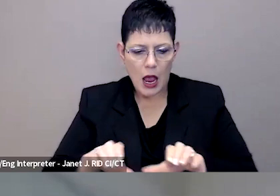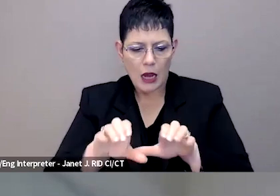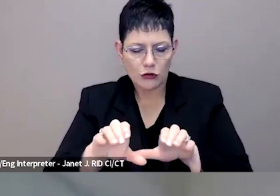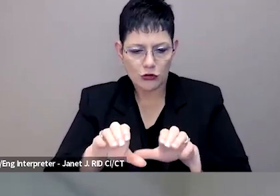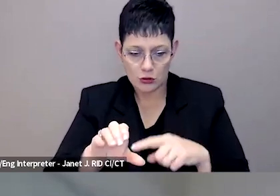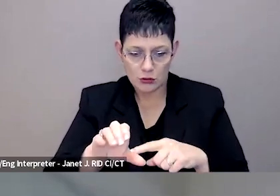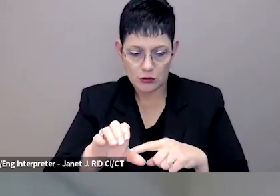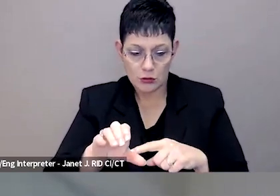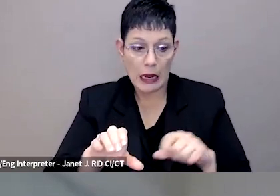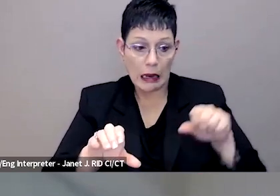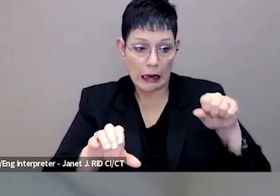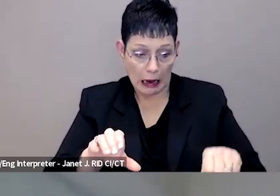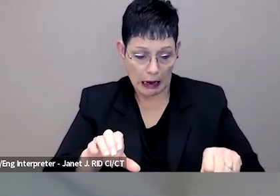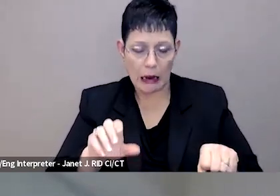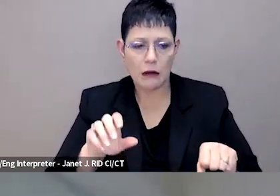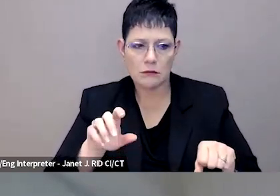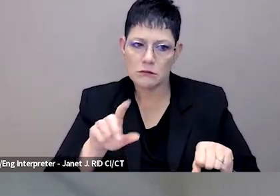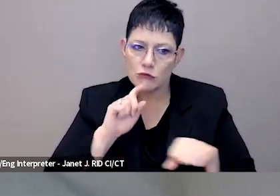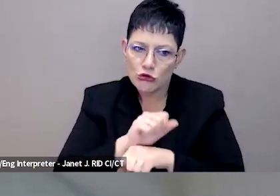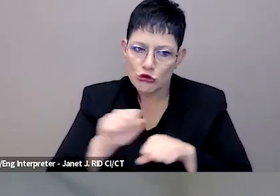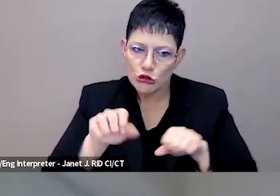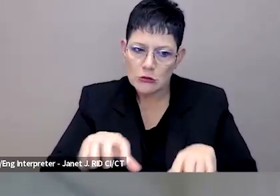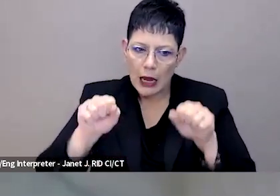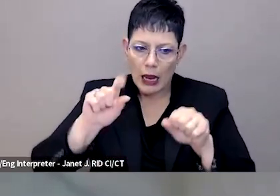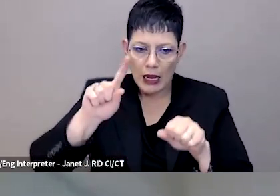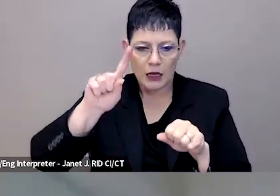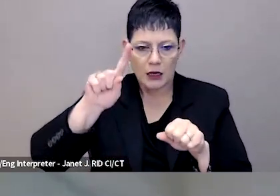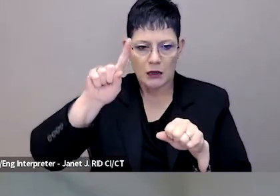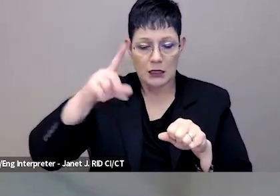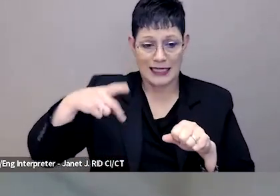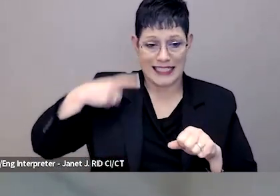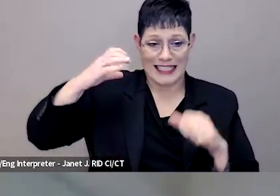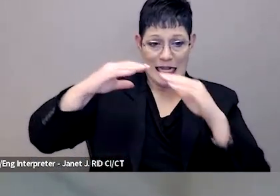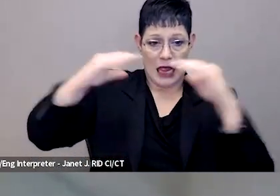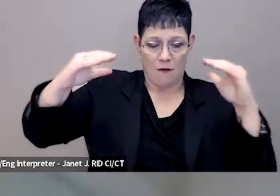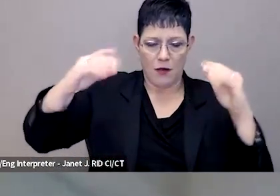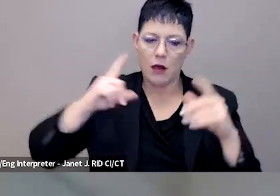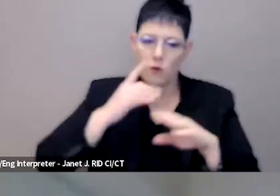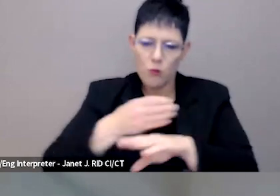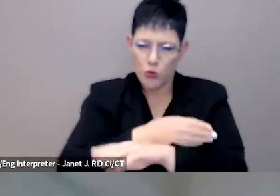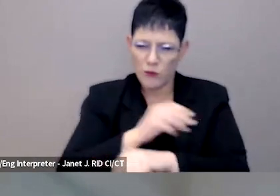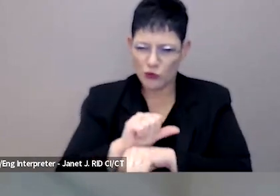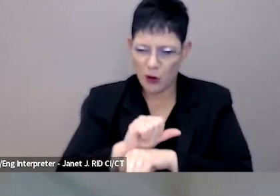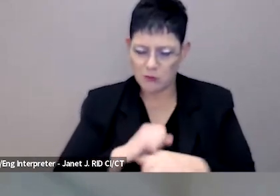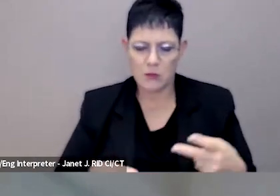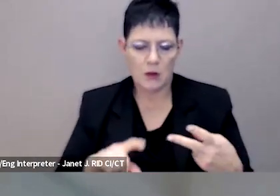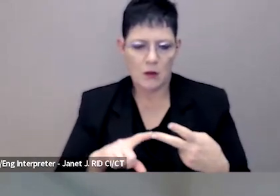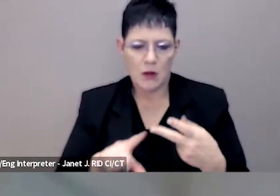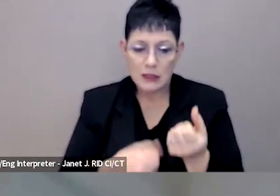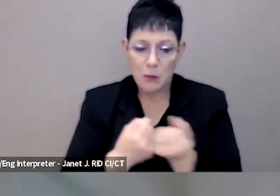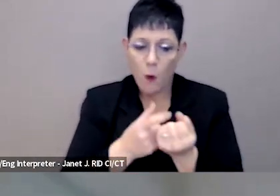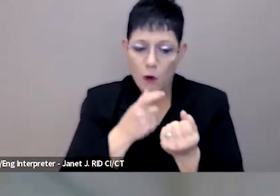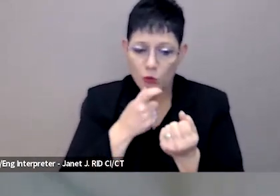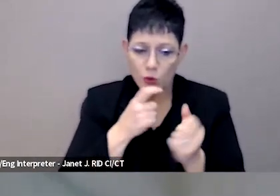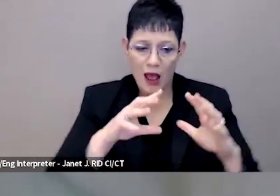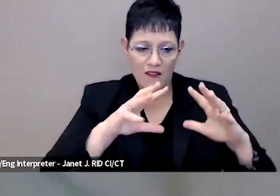should be taken at the federal level to improve jobs for direct care workers and support family caregivers